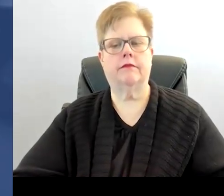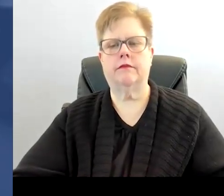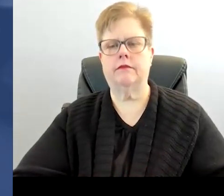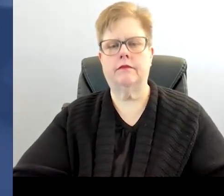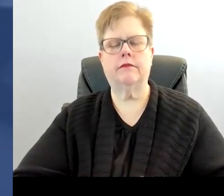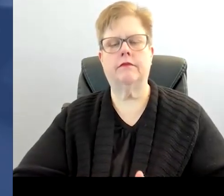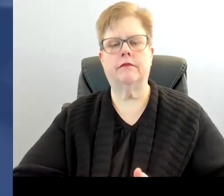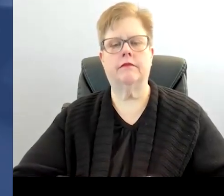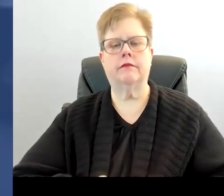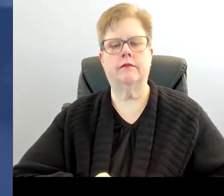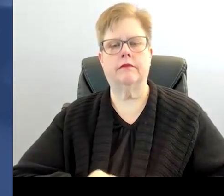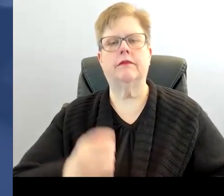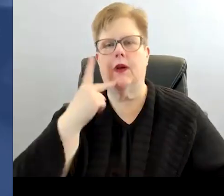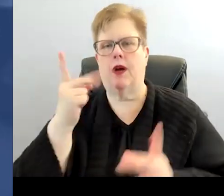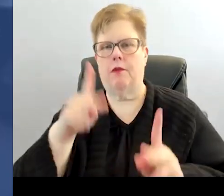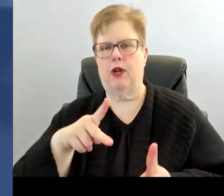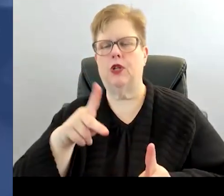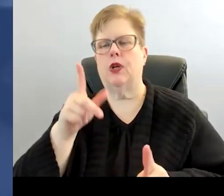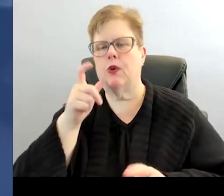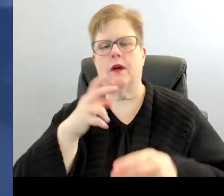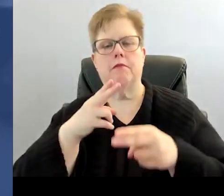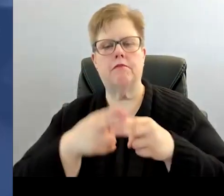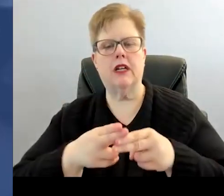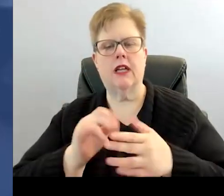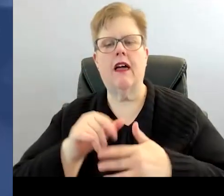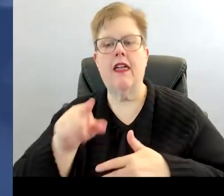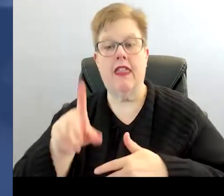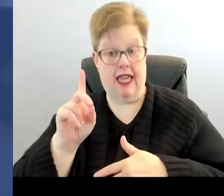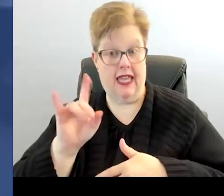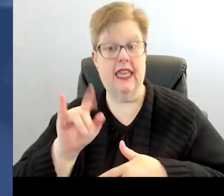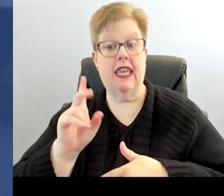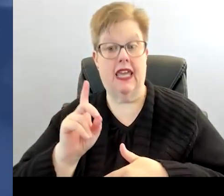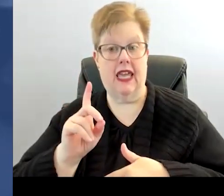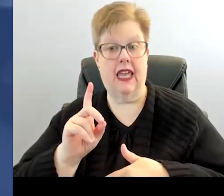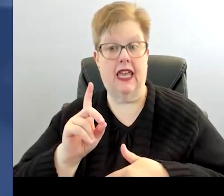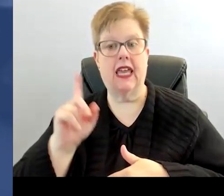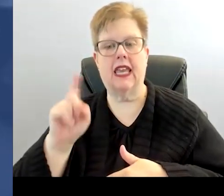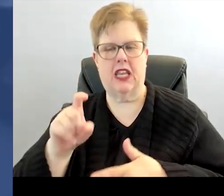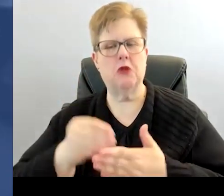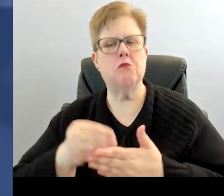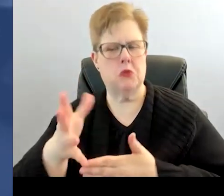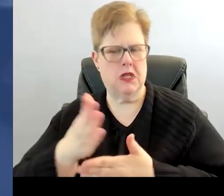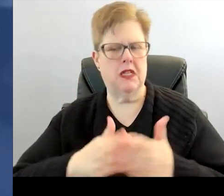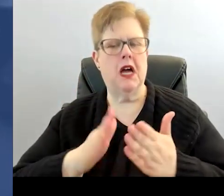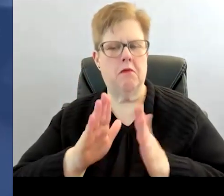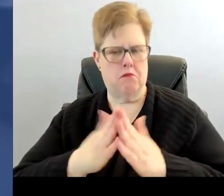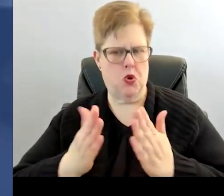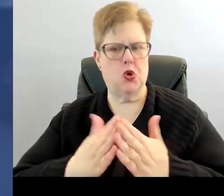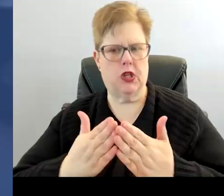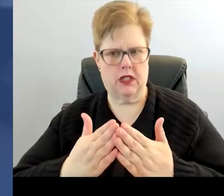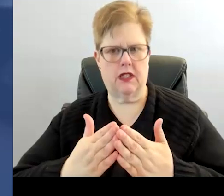one thing I'll note, I see one person who mentioned that they did indeed need to purchase some books for your